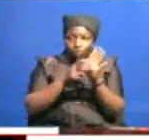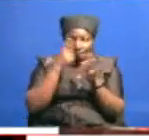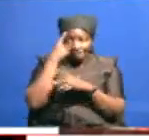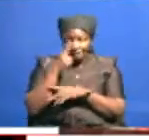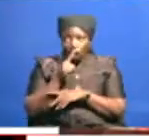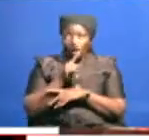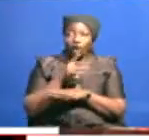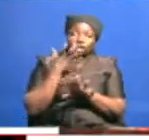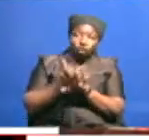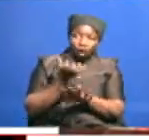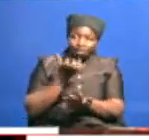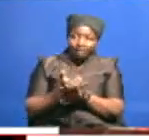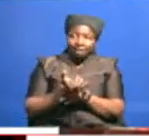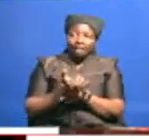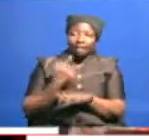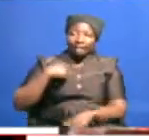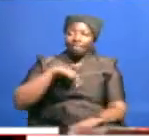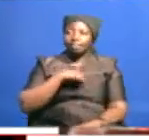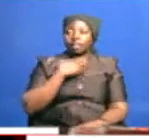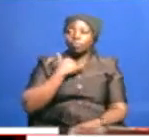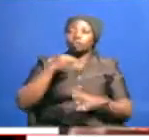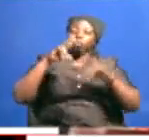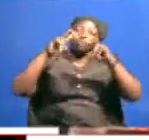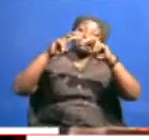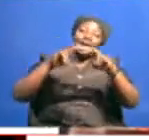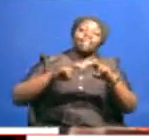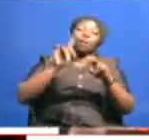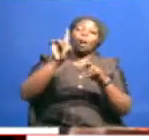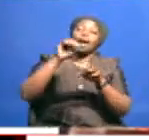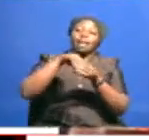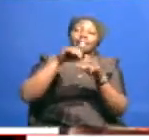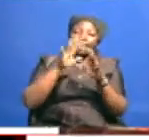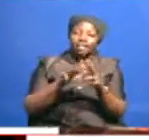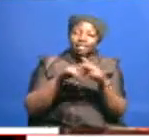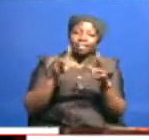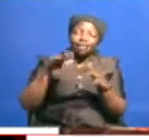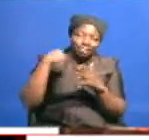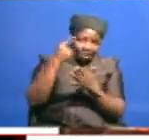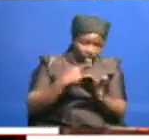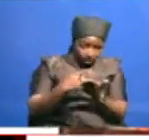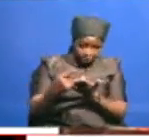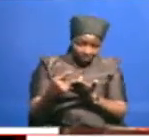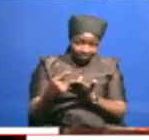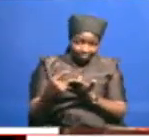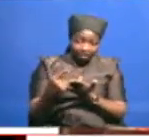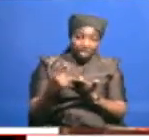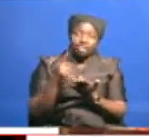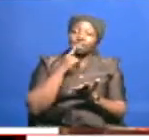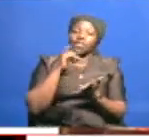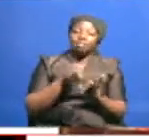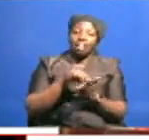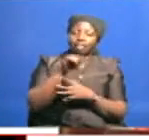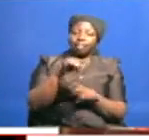mawe, tunataka kutafuta mwekezaji kuanzia wiki ijayo ili hii